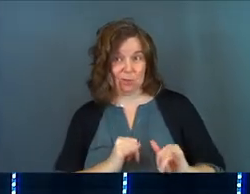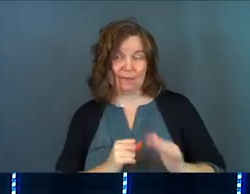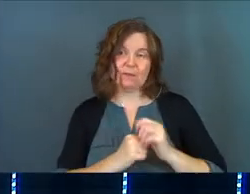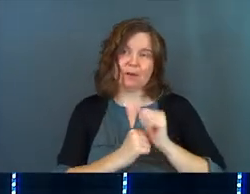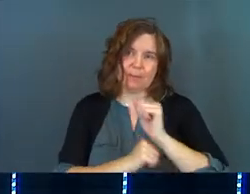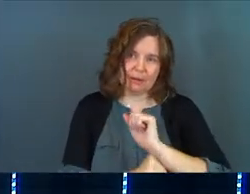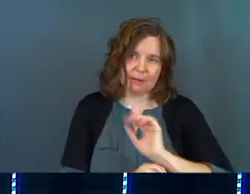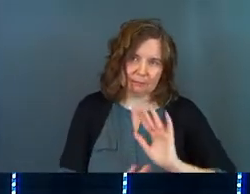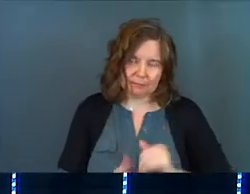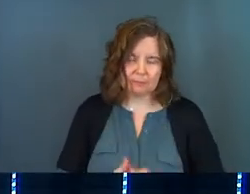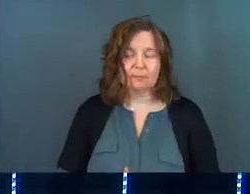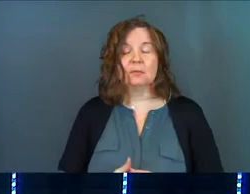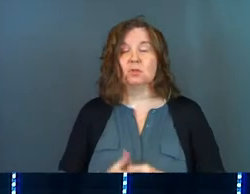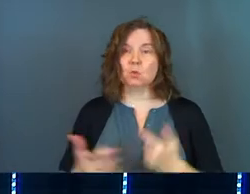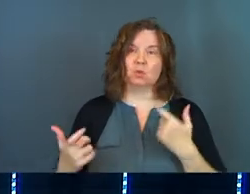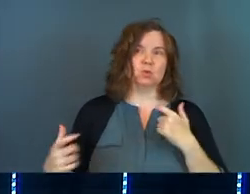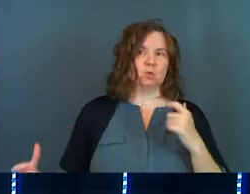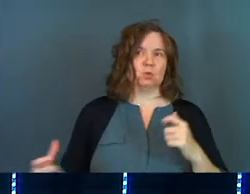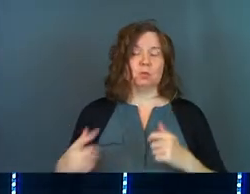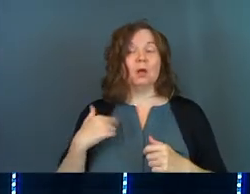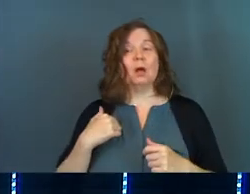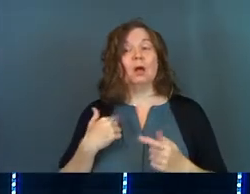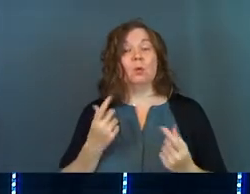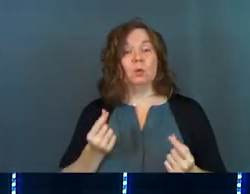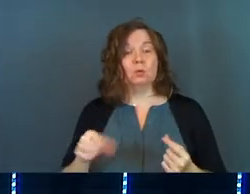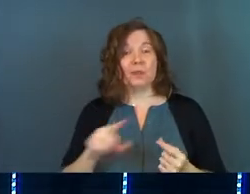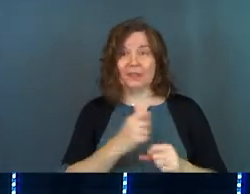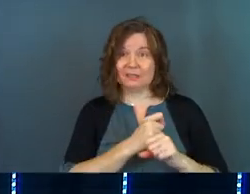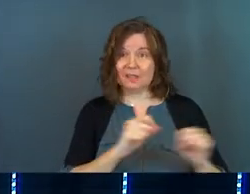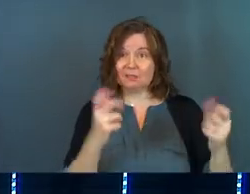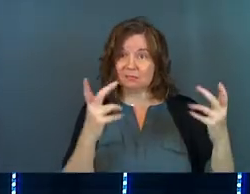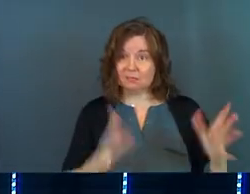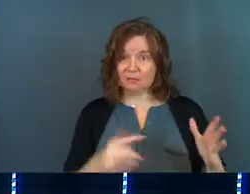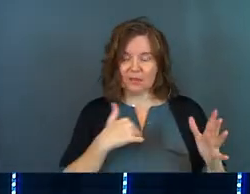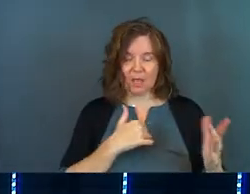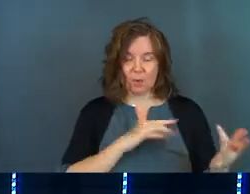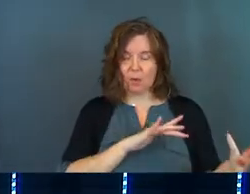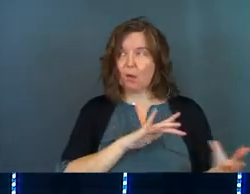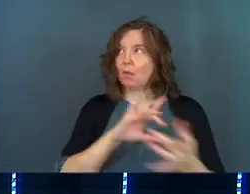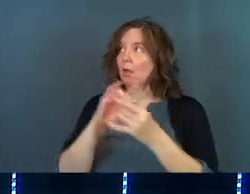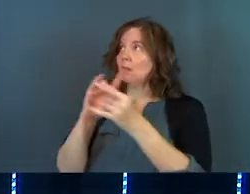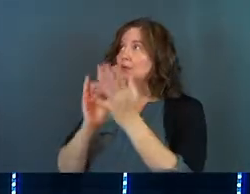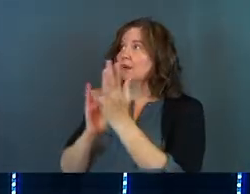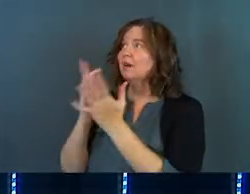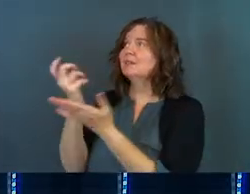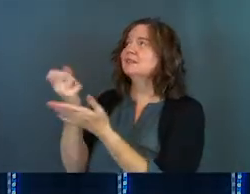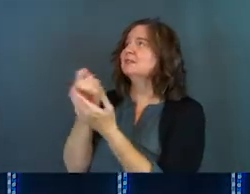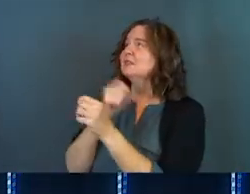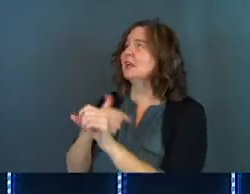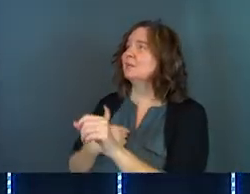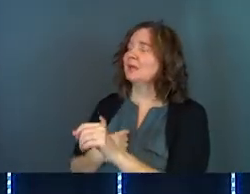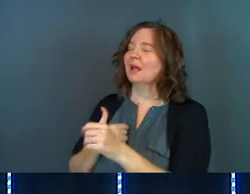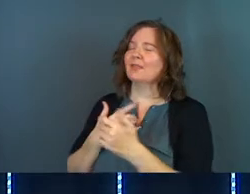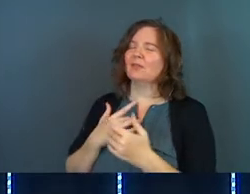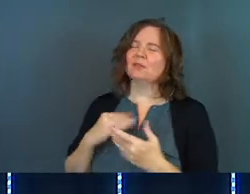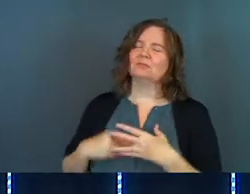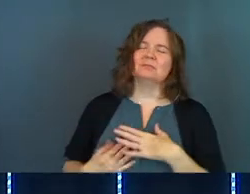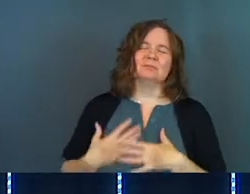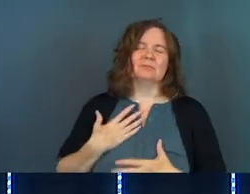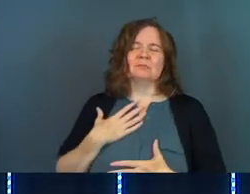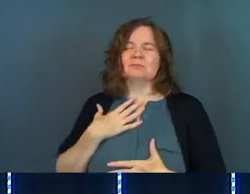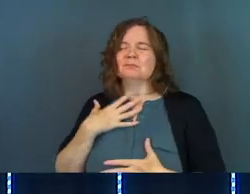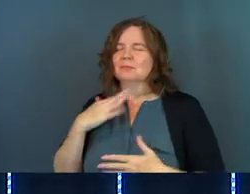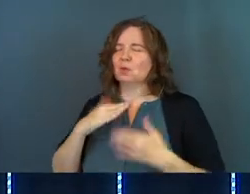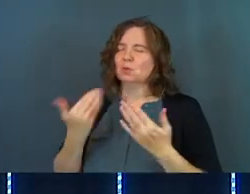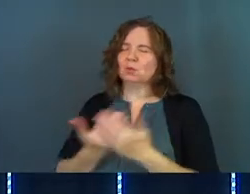fundamentally. So it was huge. And when they would get saved, right, like they would reach out to Jesus like, save me, and they would feel it and, oh my